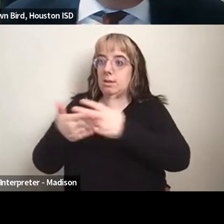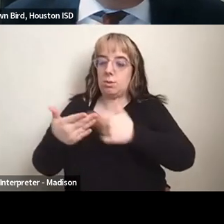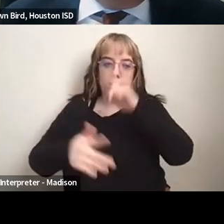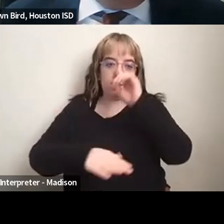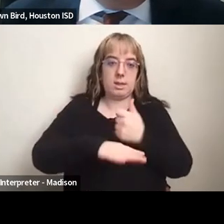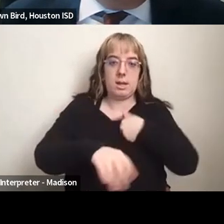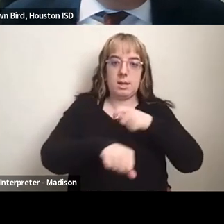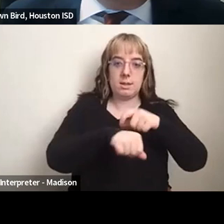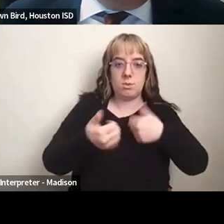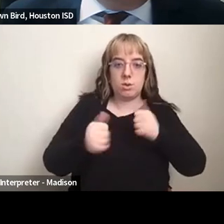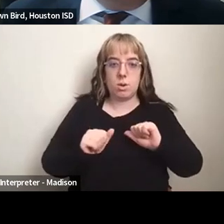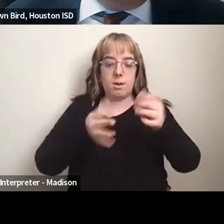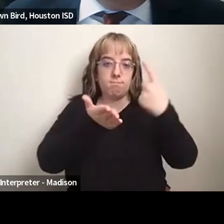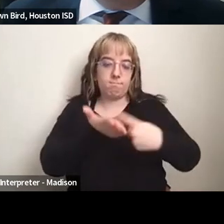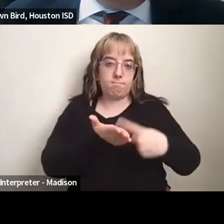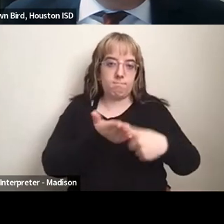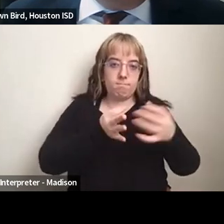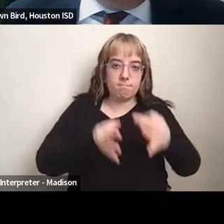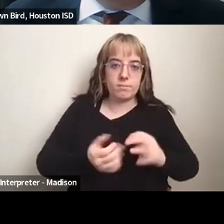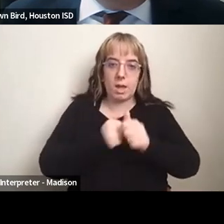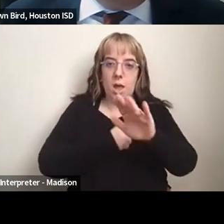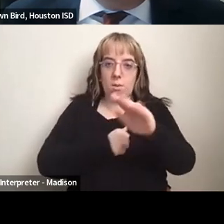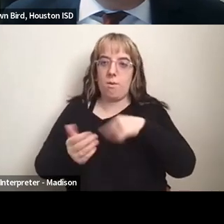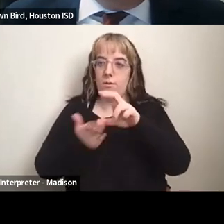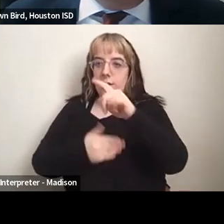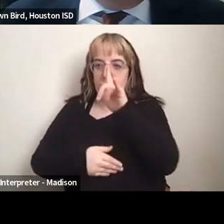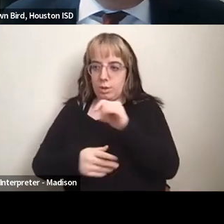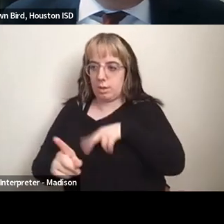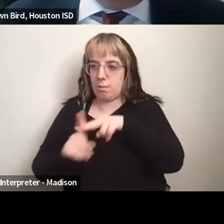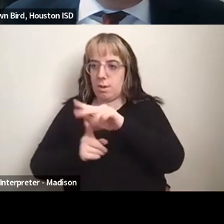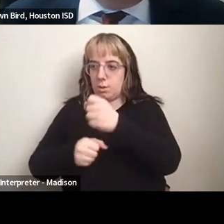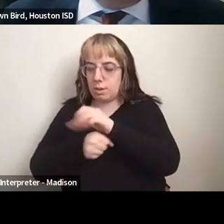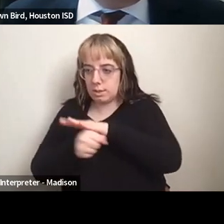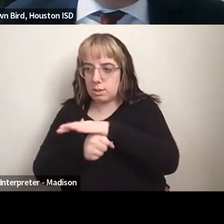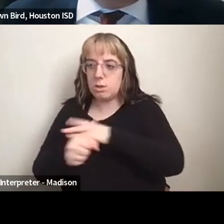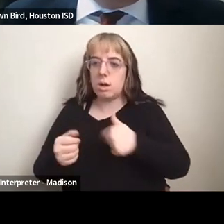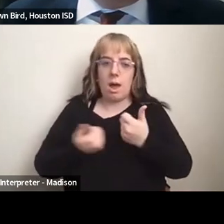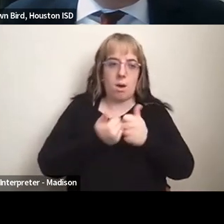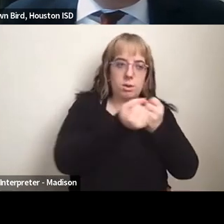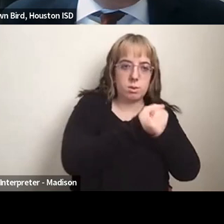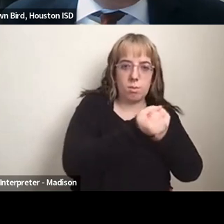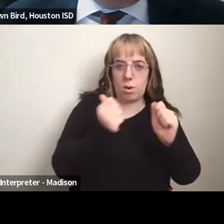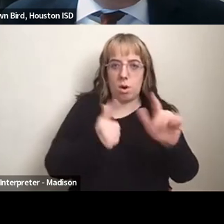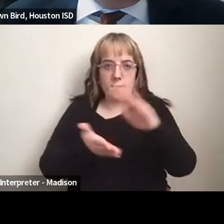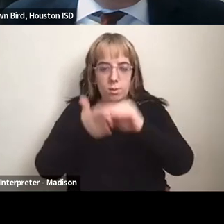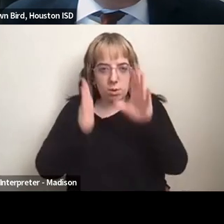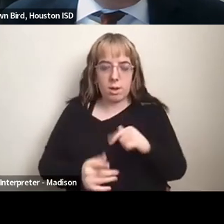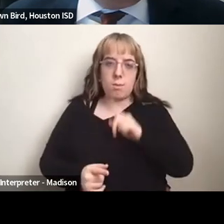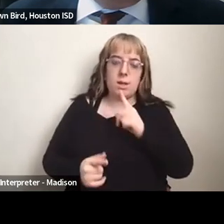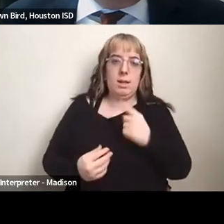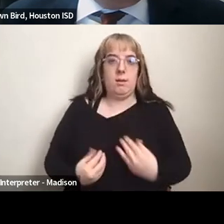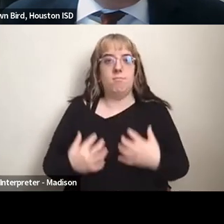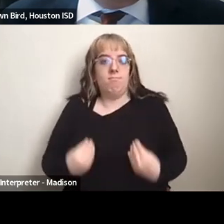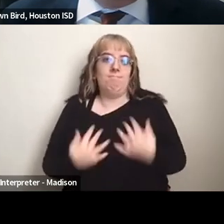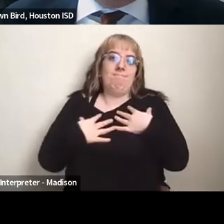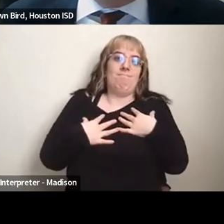into how this funding is playing out in your district, how you're supporting and serving all of your learners. I think it's inspiring to